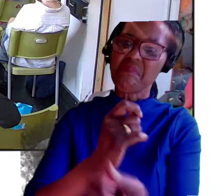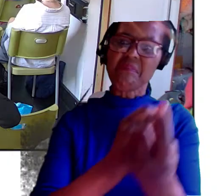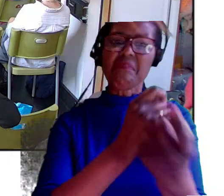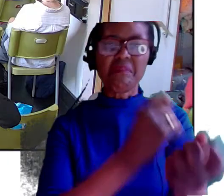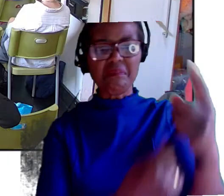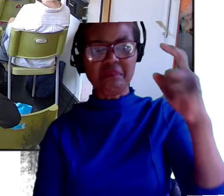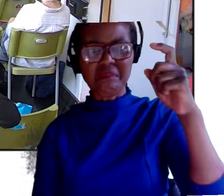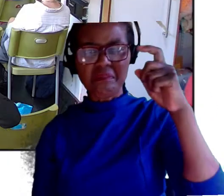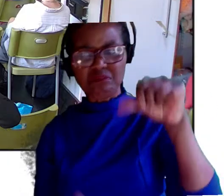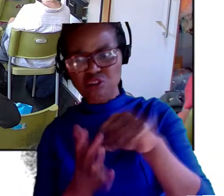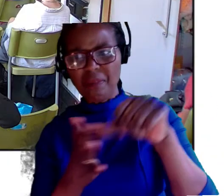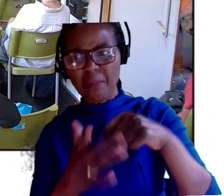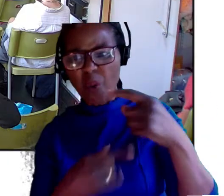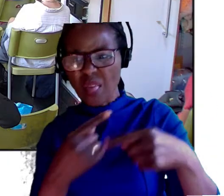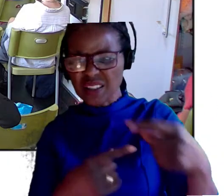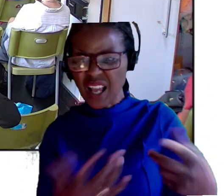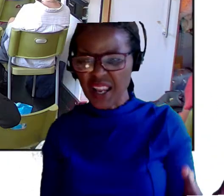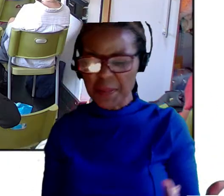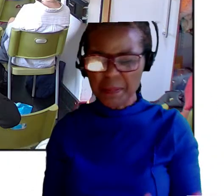it's